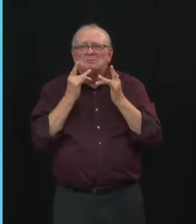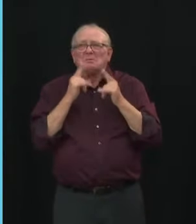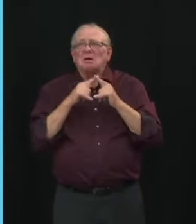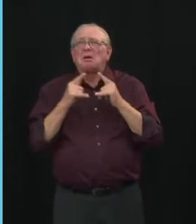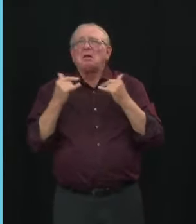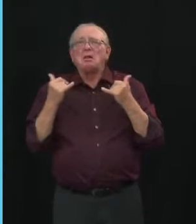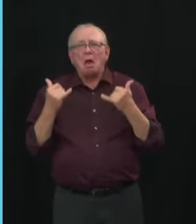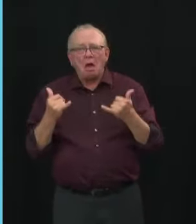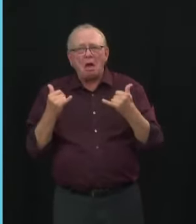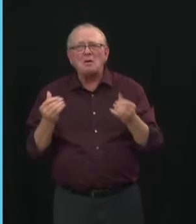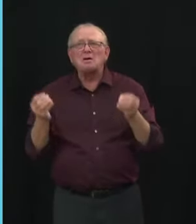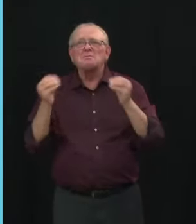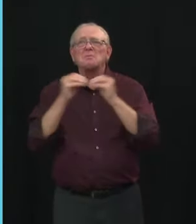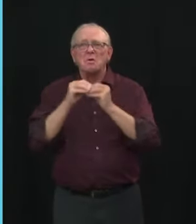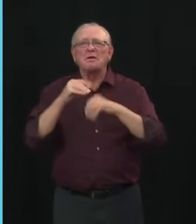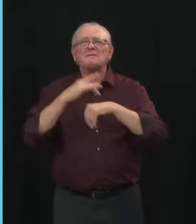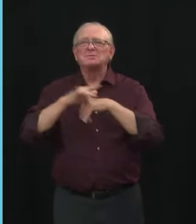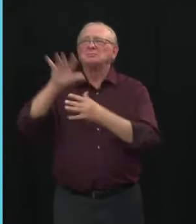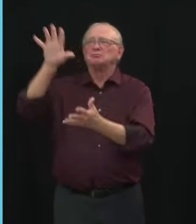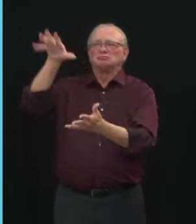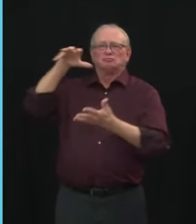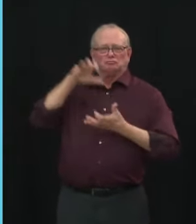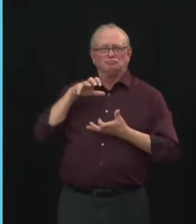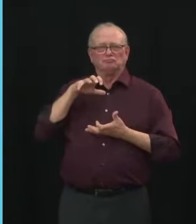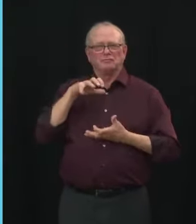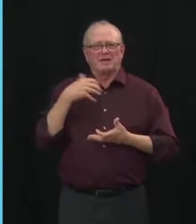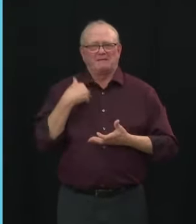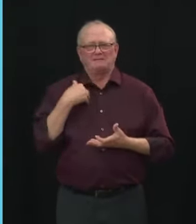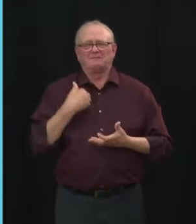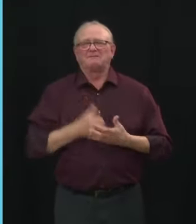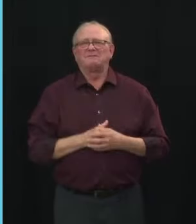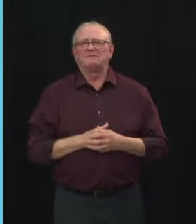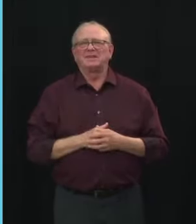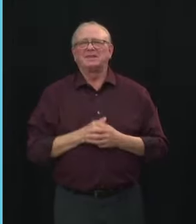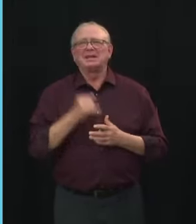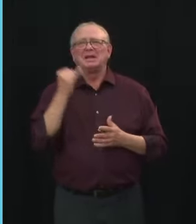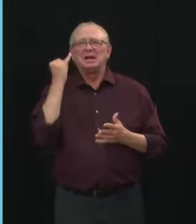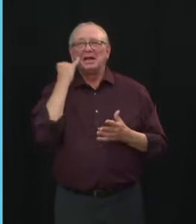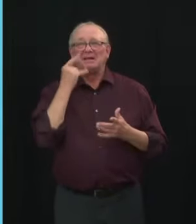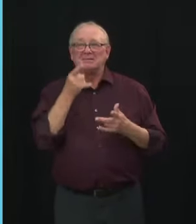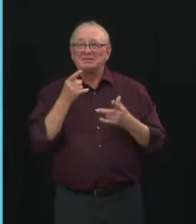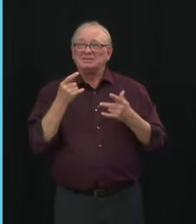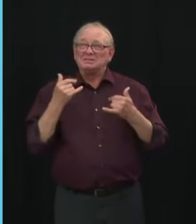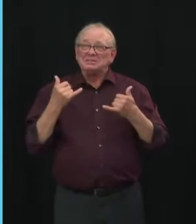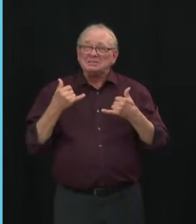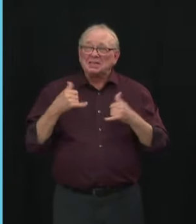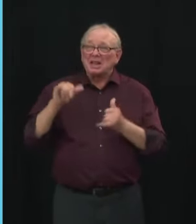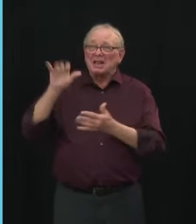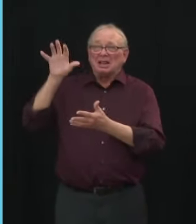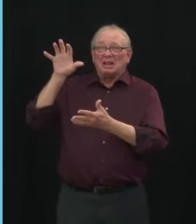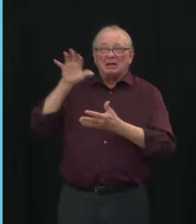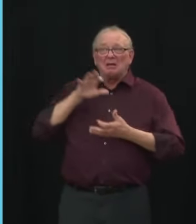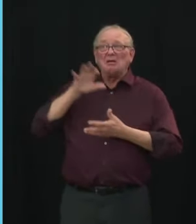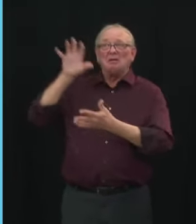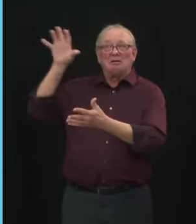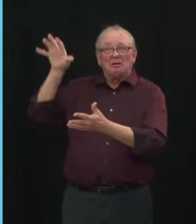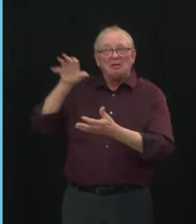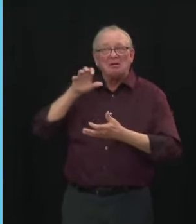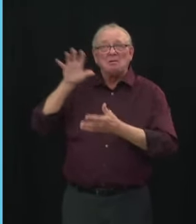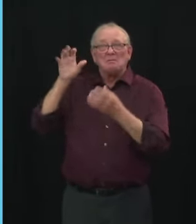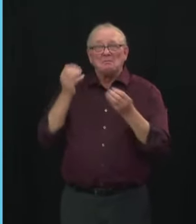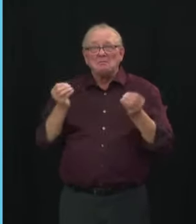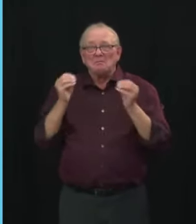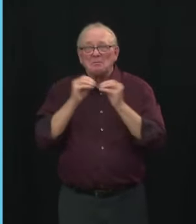increase. So going forward, if we can plan on a consistently higher supply, then we may be looking at increasing